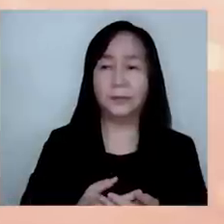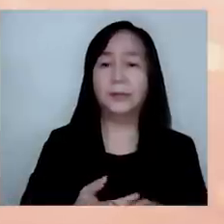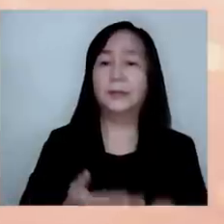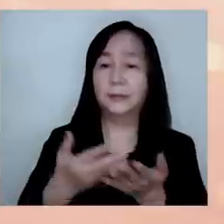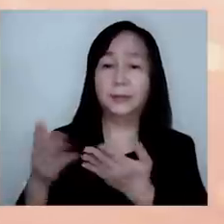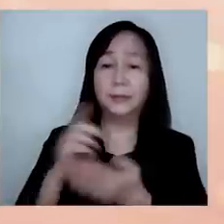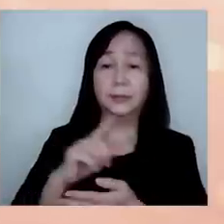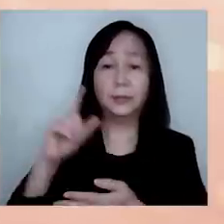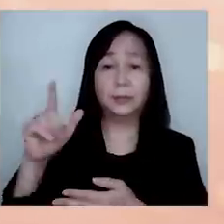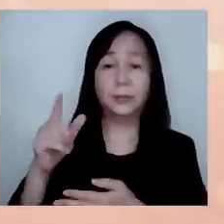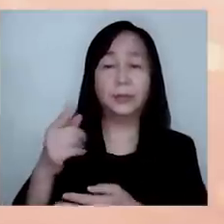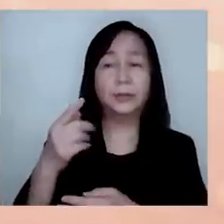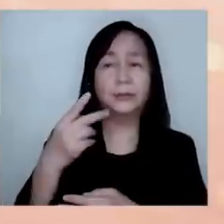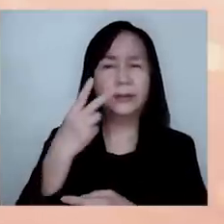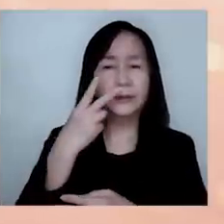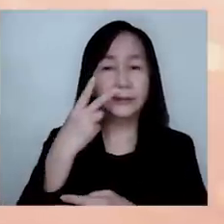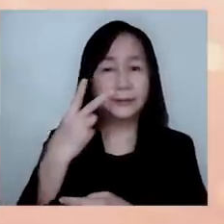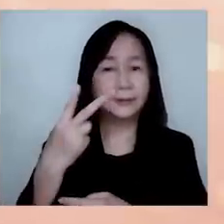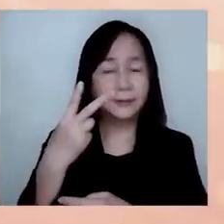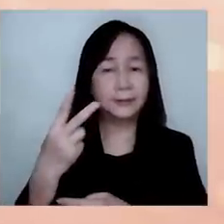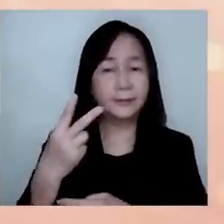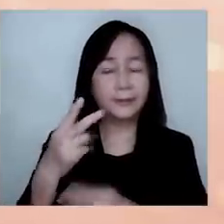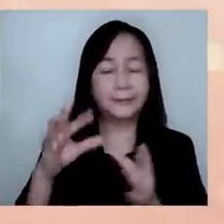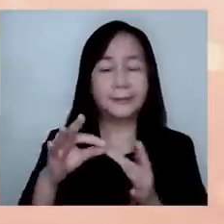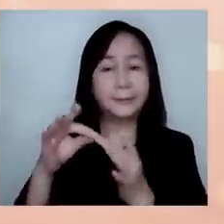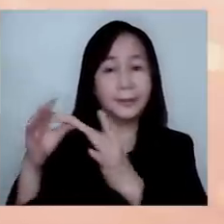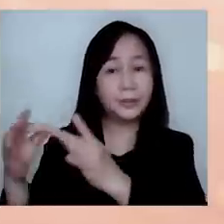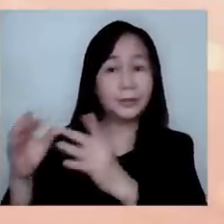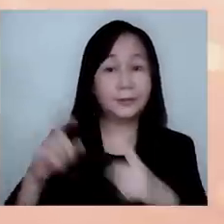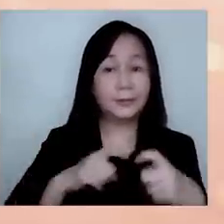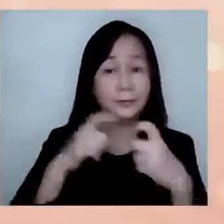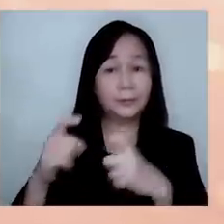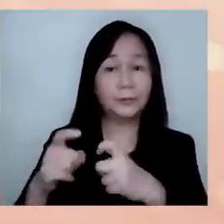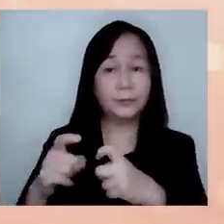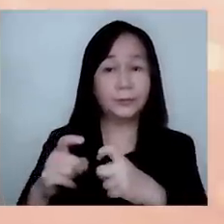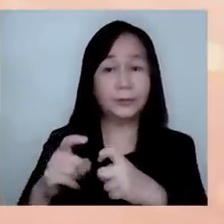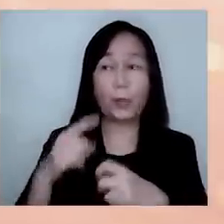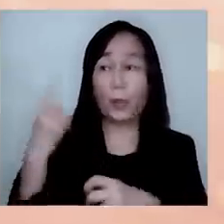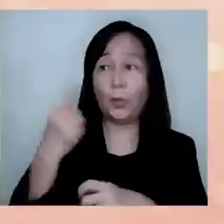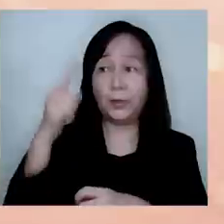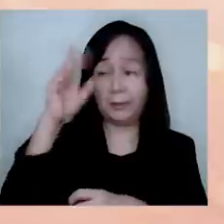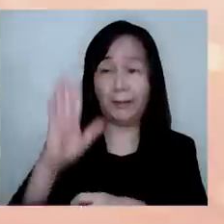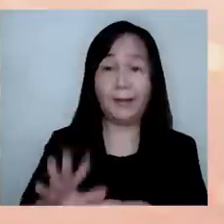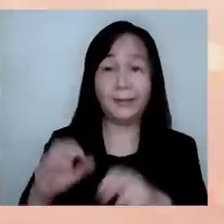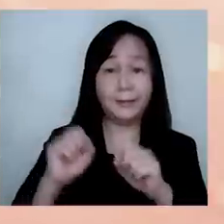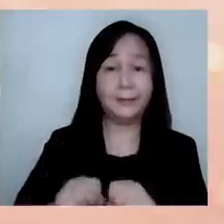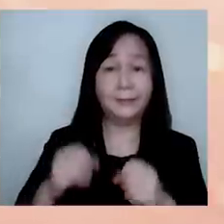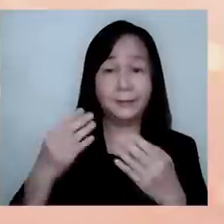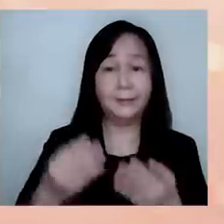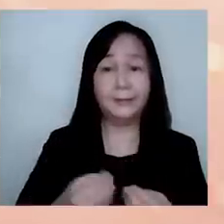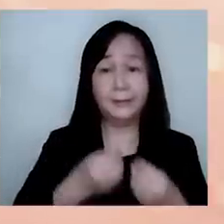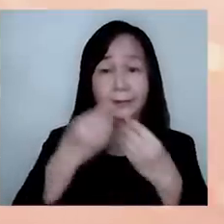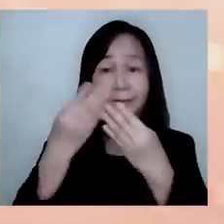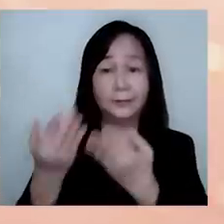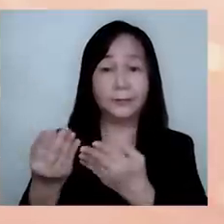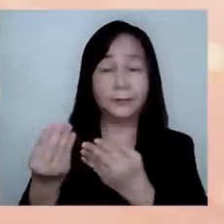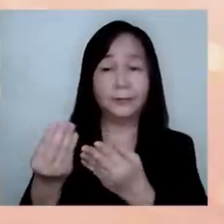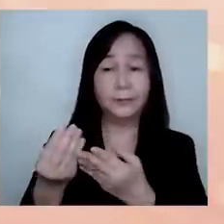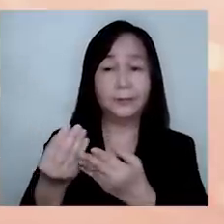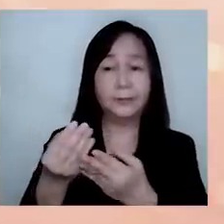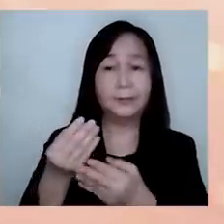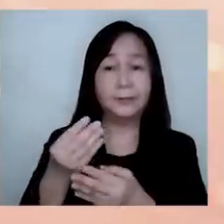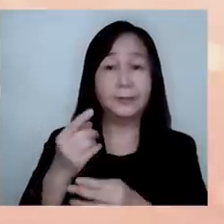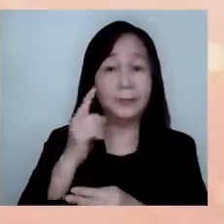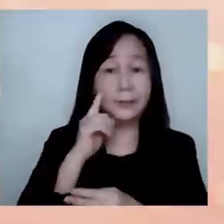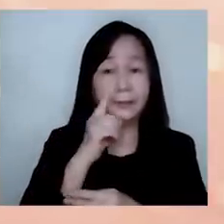this special gift that only he could give the sight for us to see